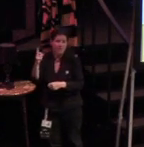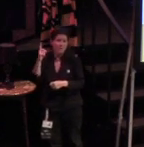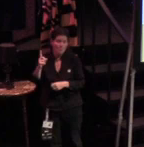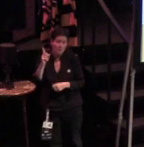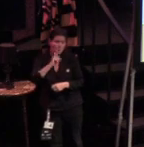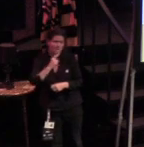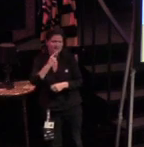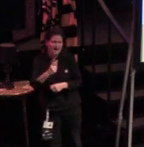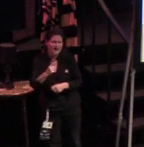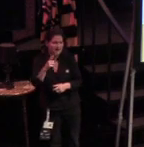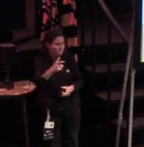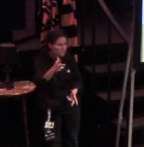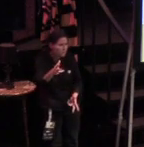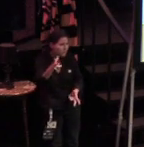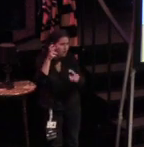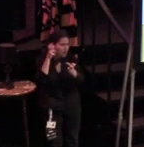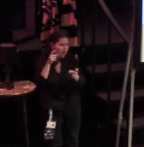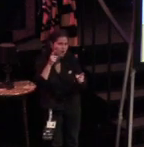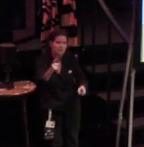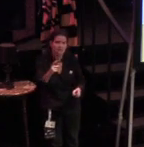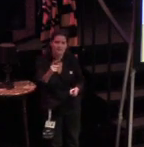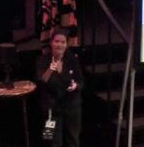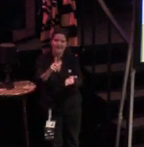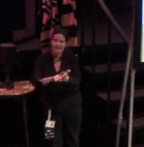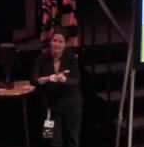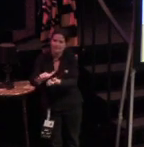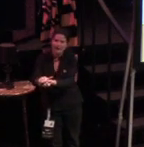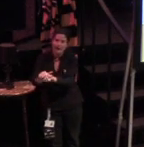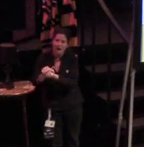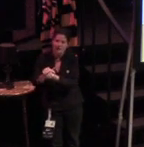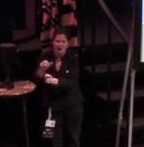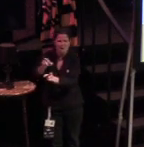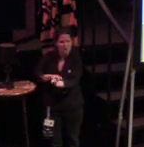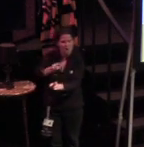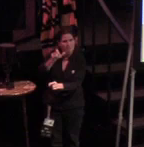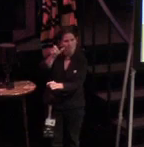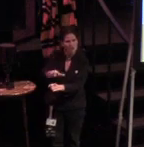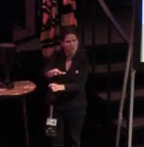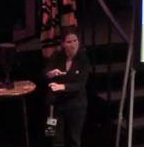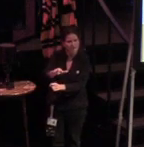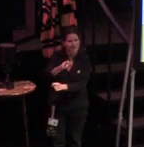a young person and made them a producer oh and